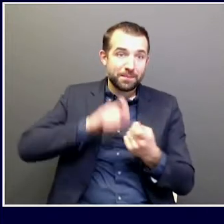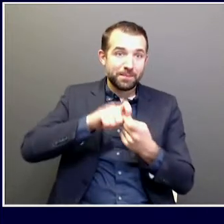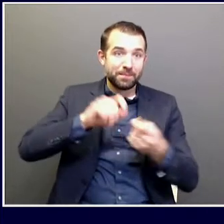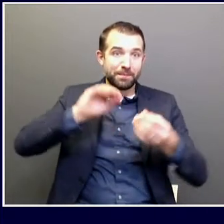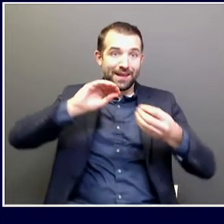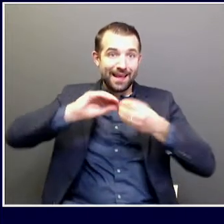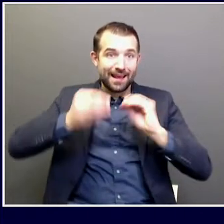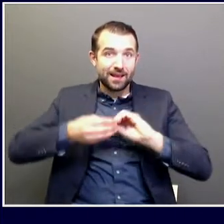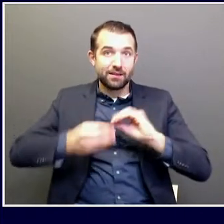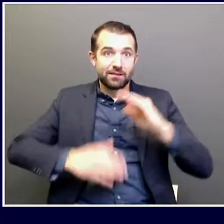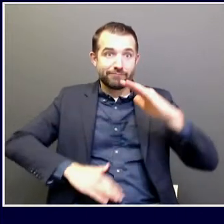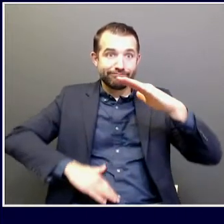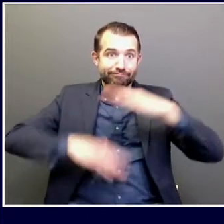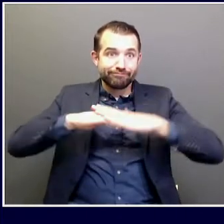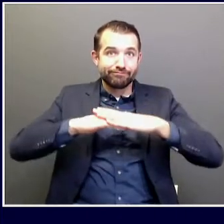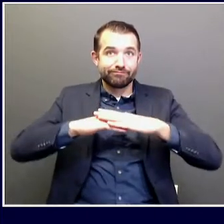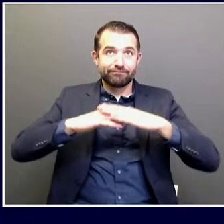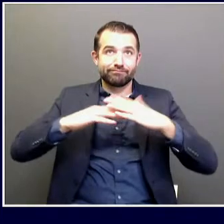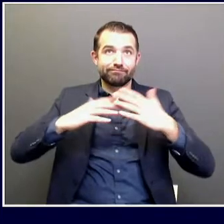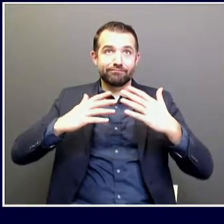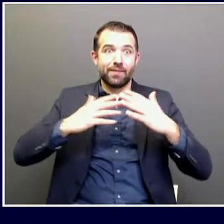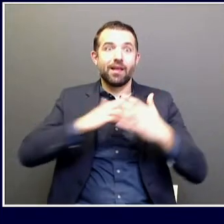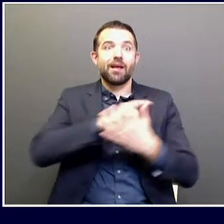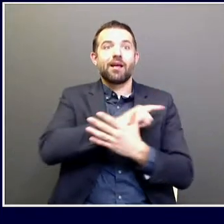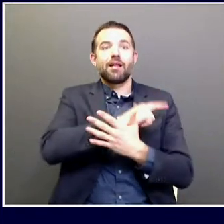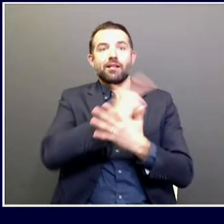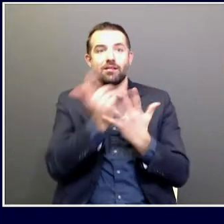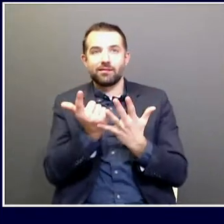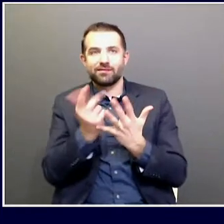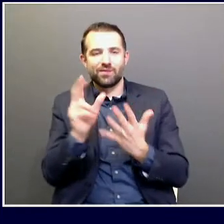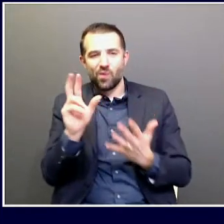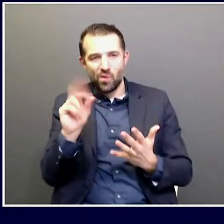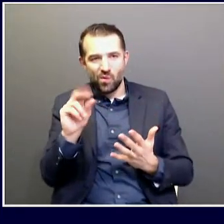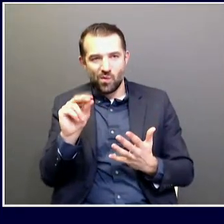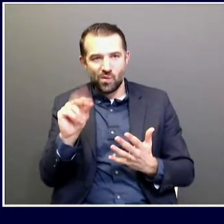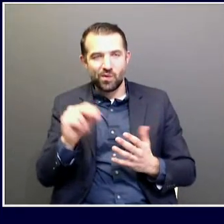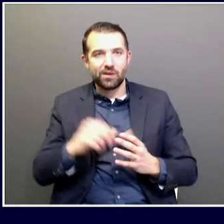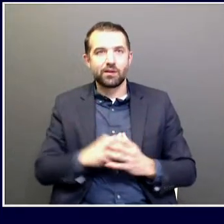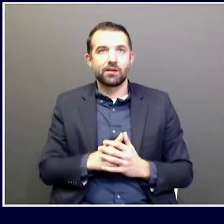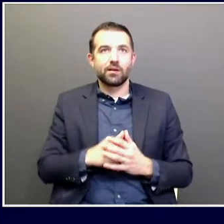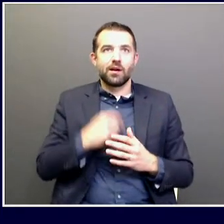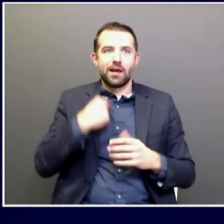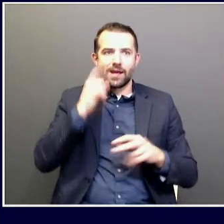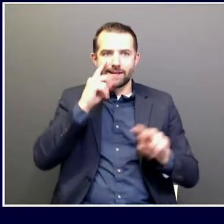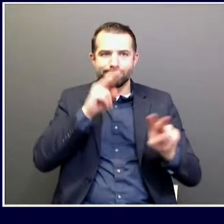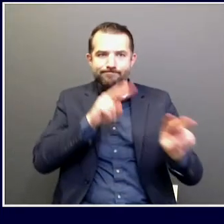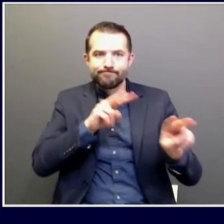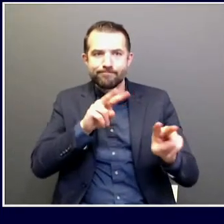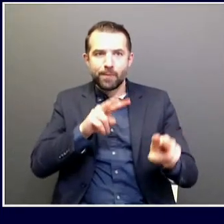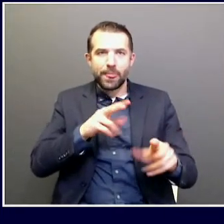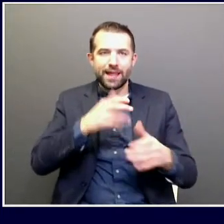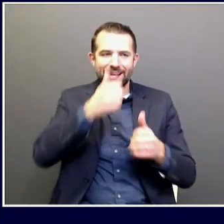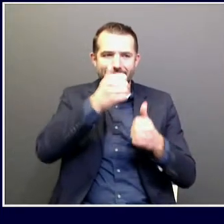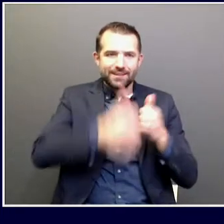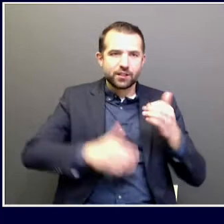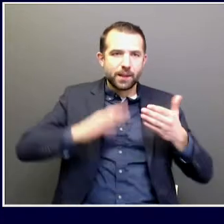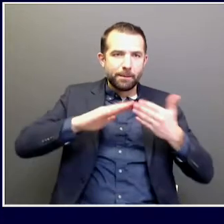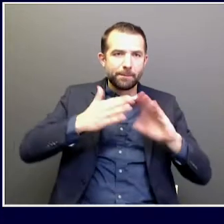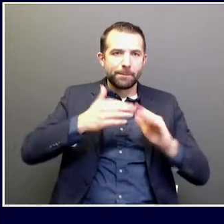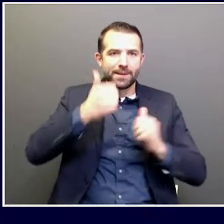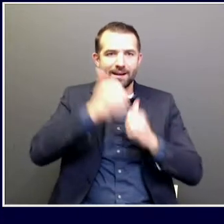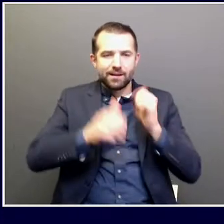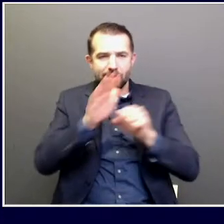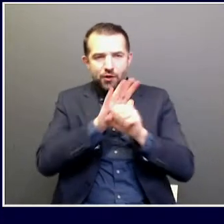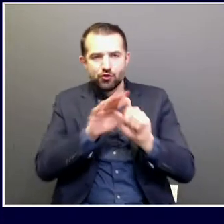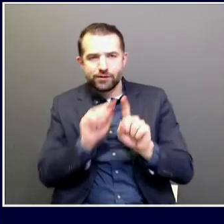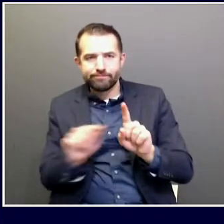time. We obviously closely follow the circumstances on the ground in our different communities, but I'll flip it around. Our job